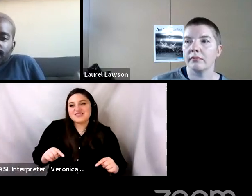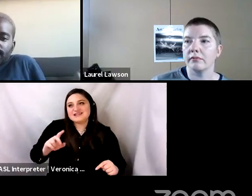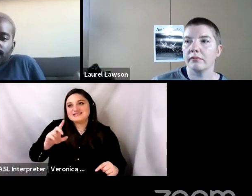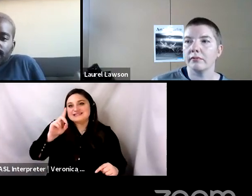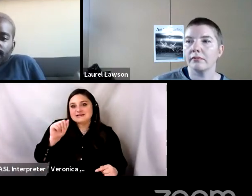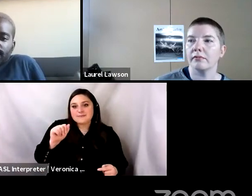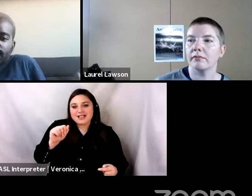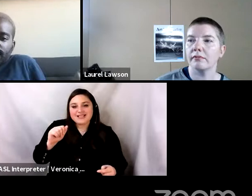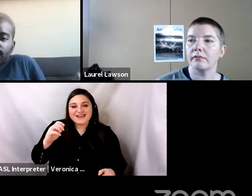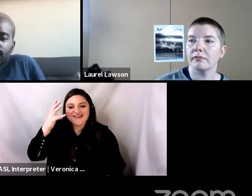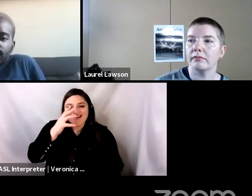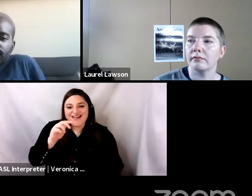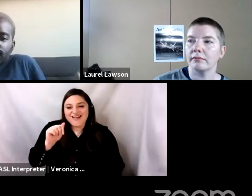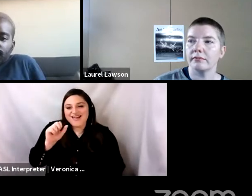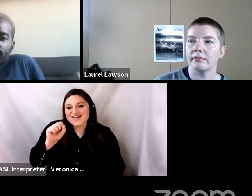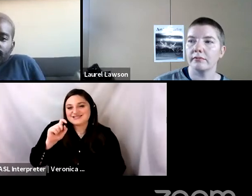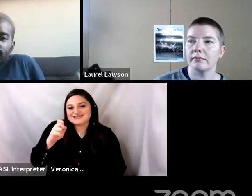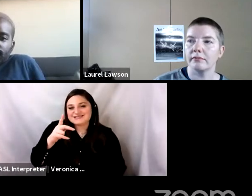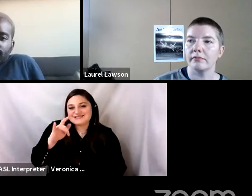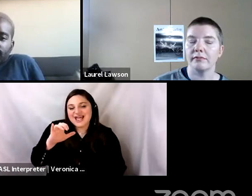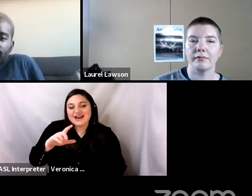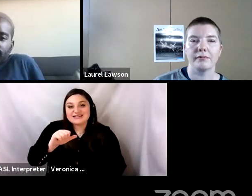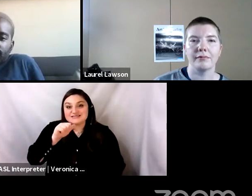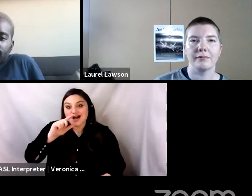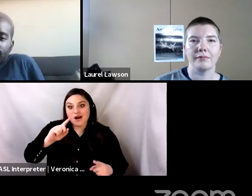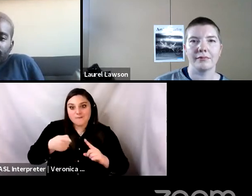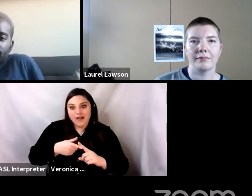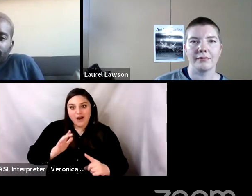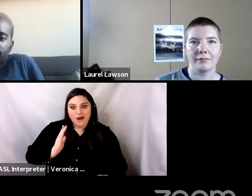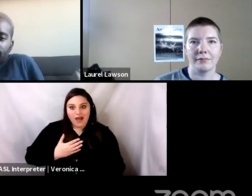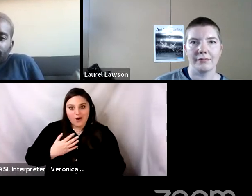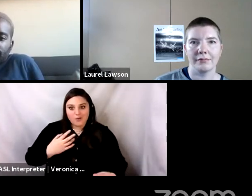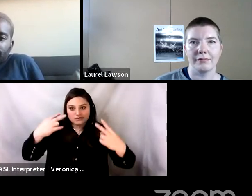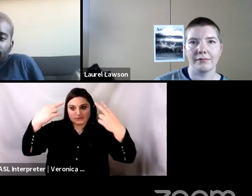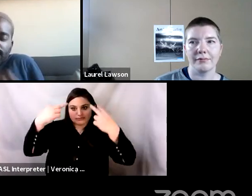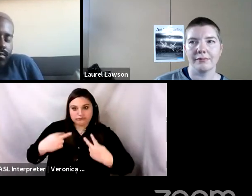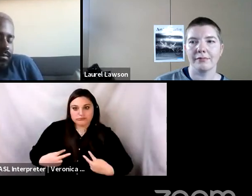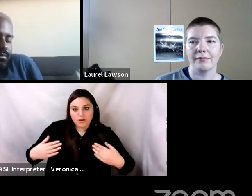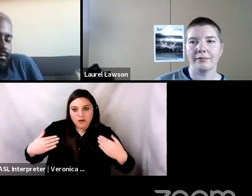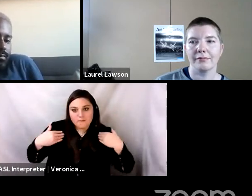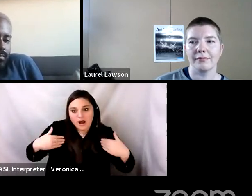aesthetic or a disability aesthetic could